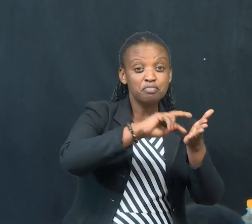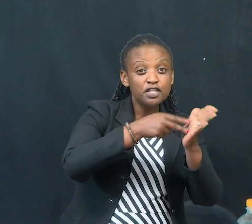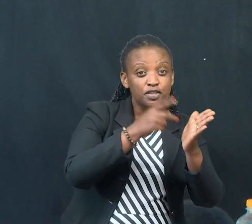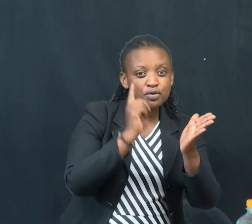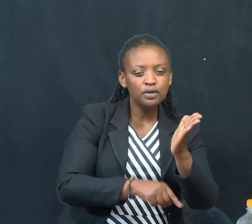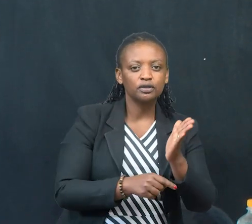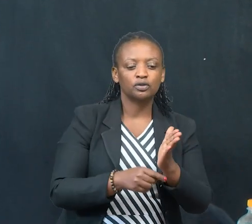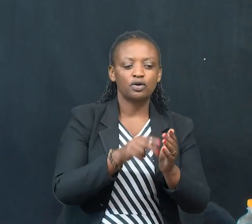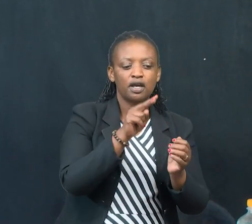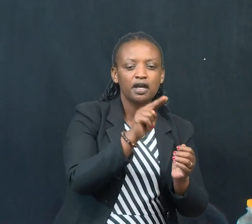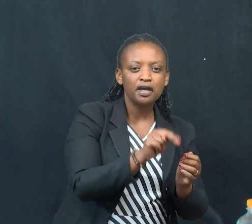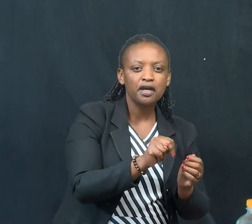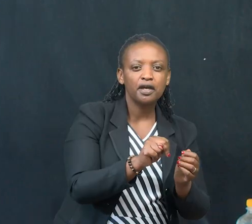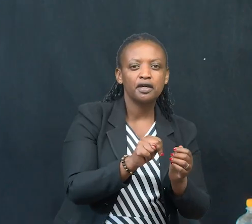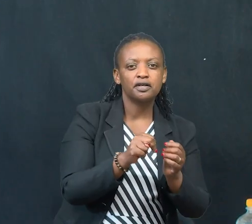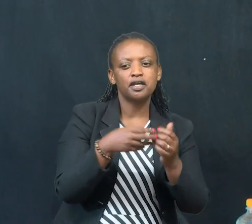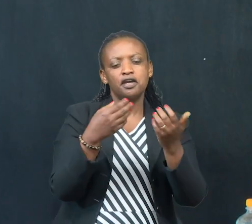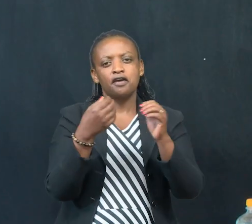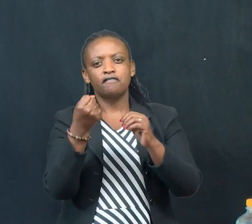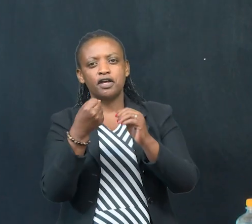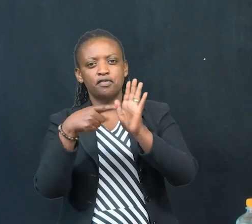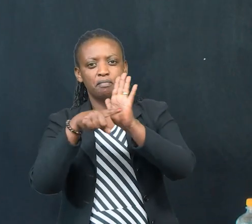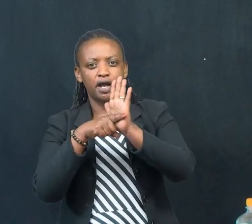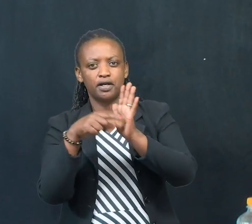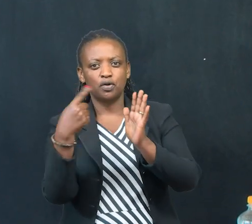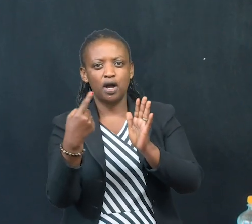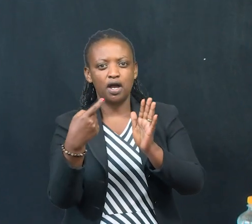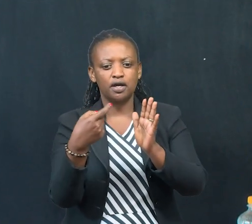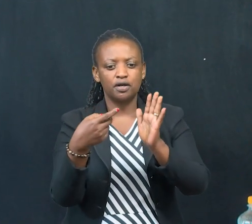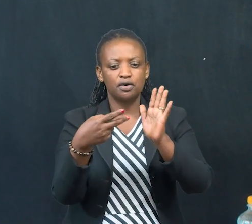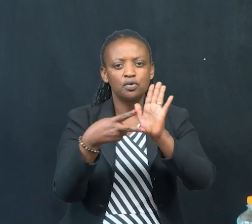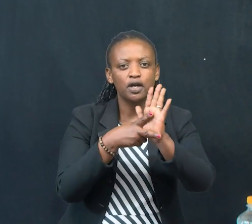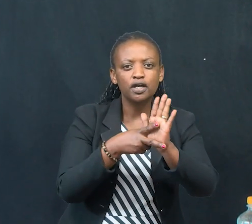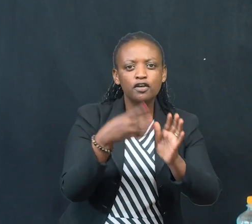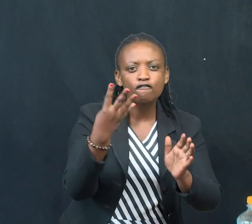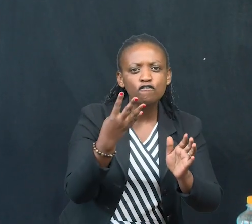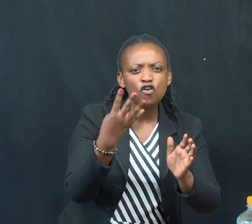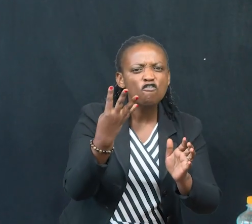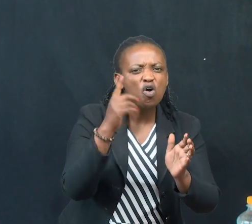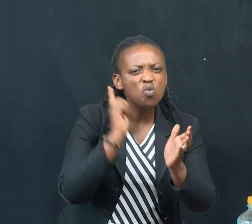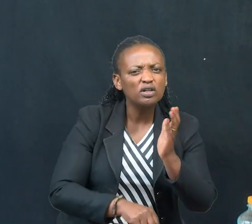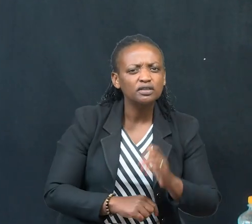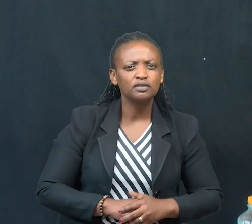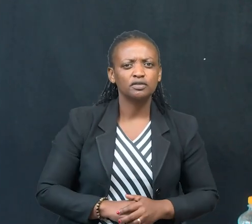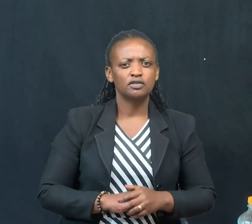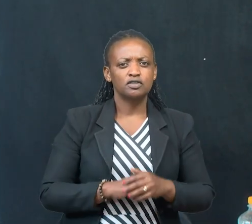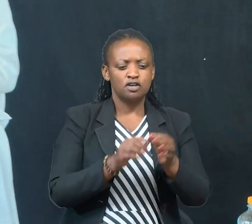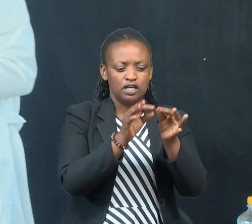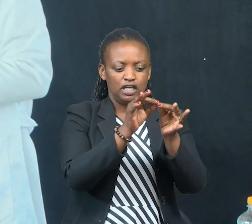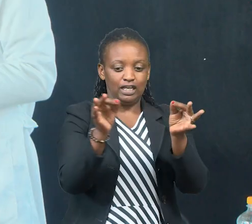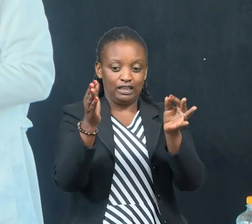So, then any 5 minus 1, we get, what is 4?